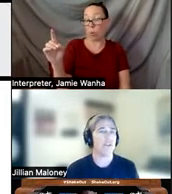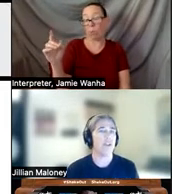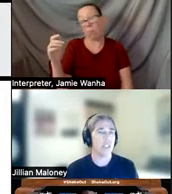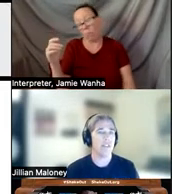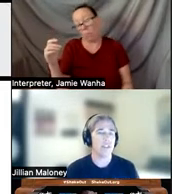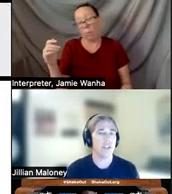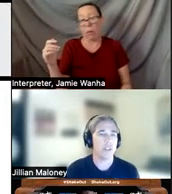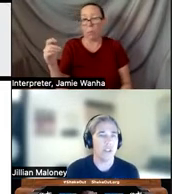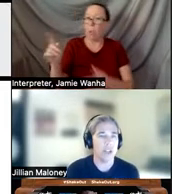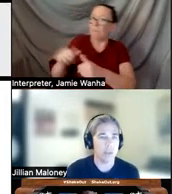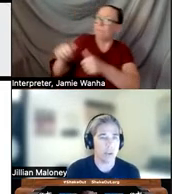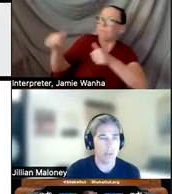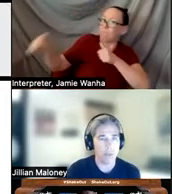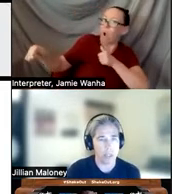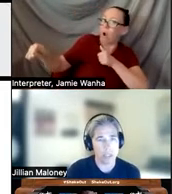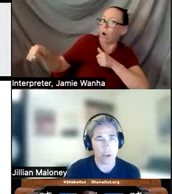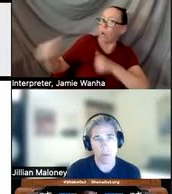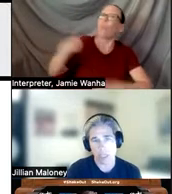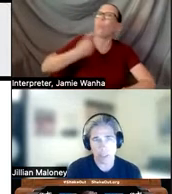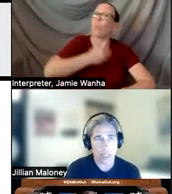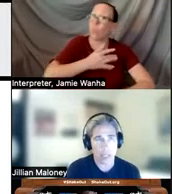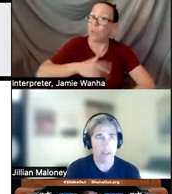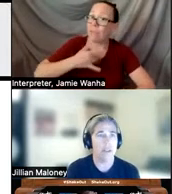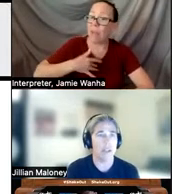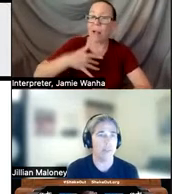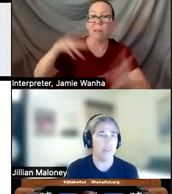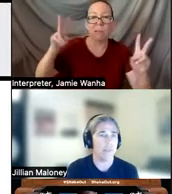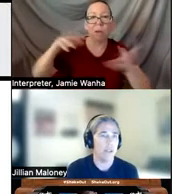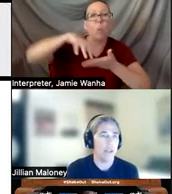near that fault, we did feel sort of was considered weak to light